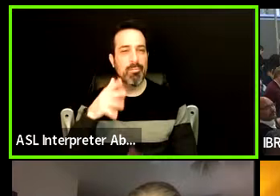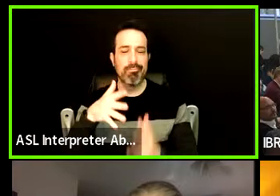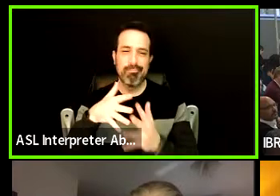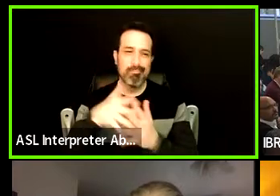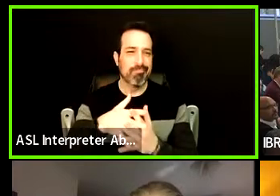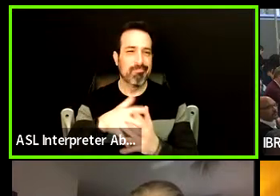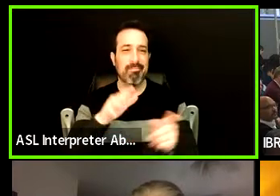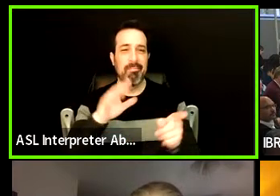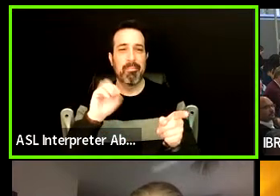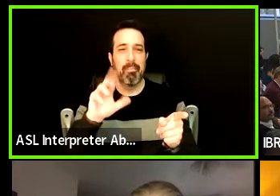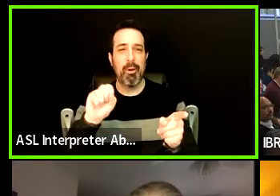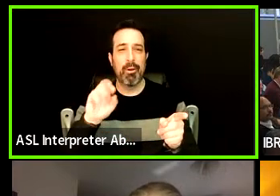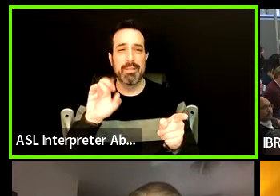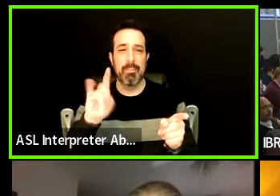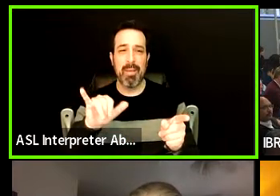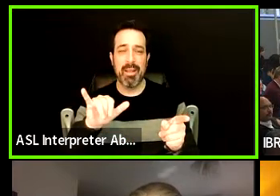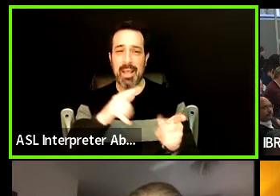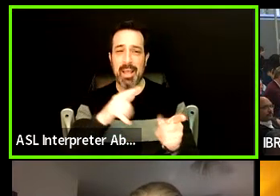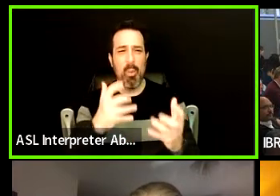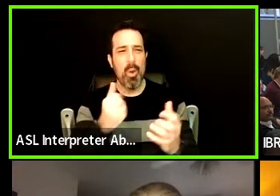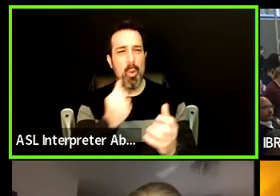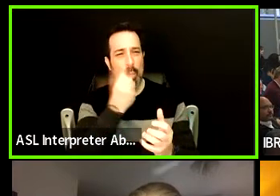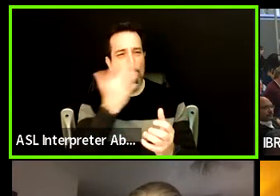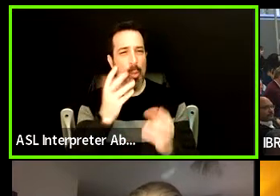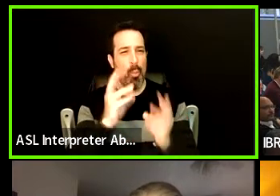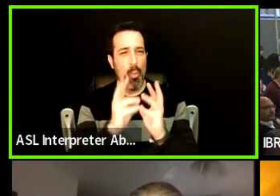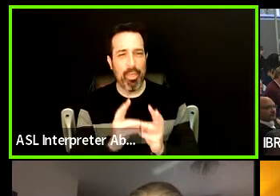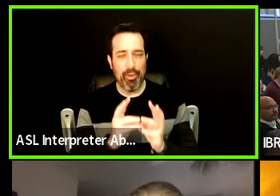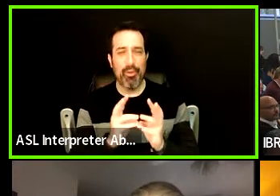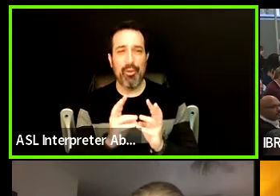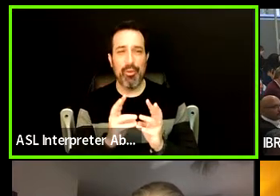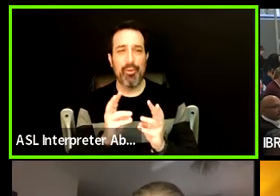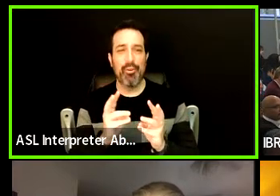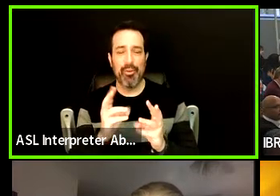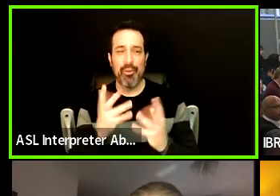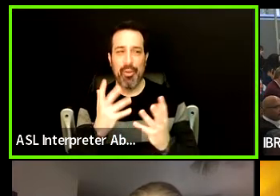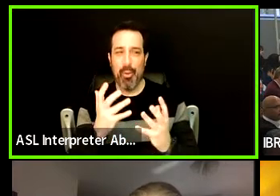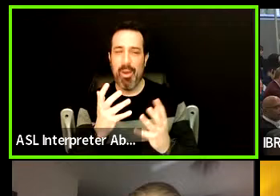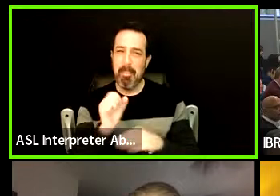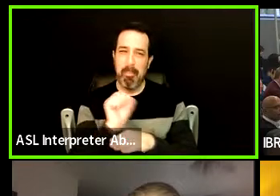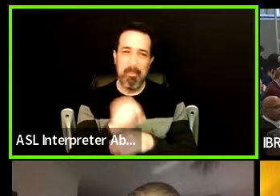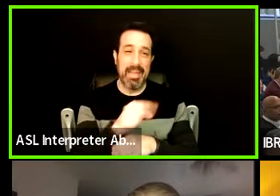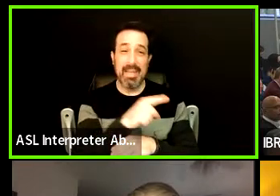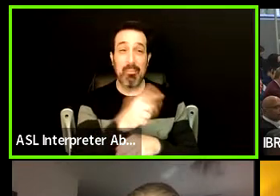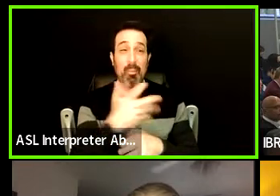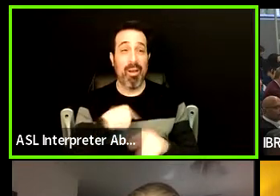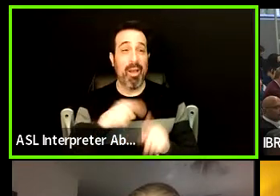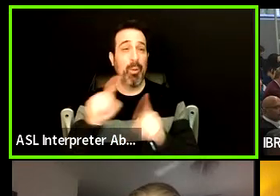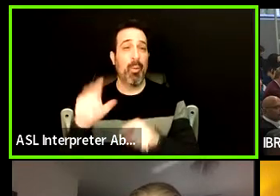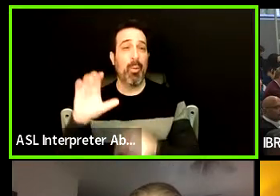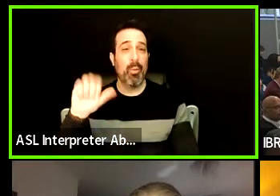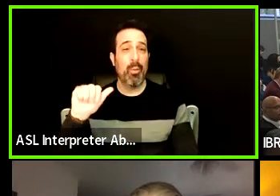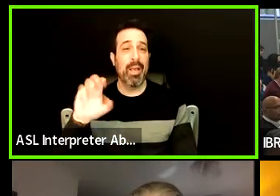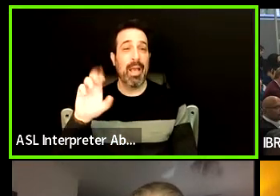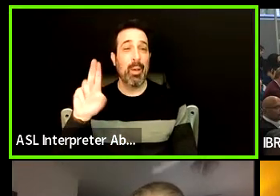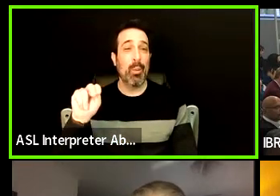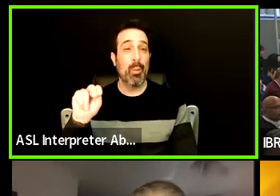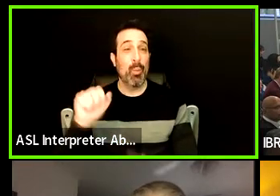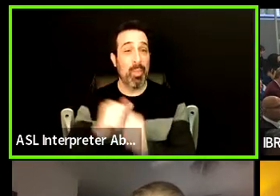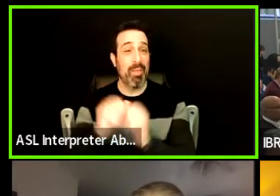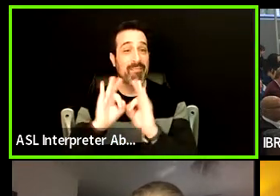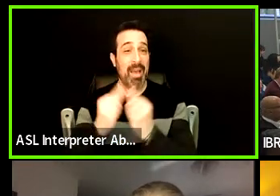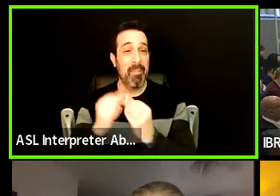Mundy's comments on getting in some warm weather. I beat him to the punch. I'm heading to Cancun with my family on